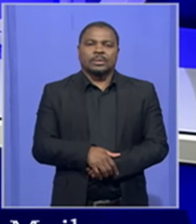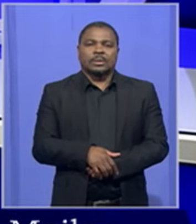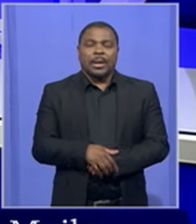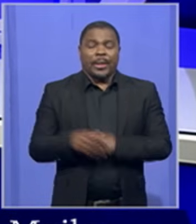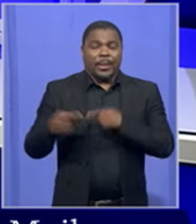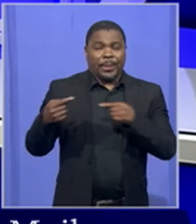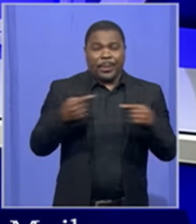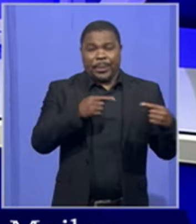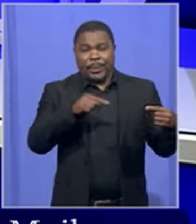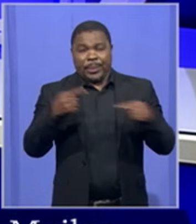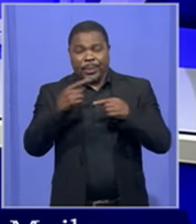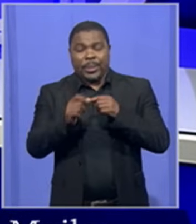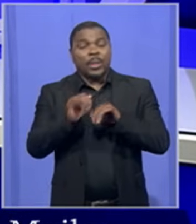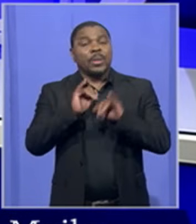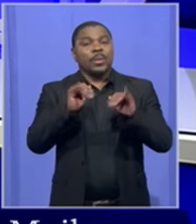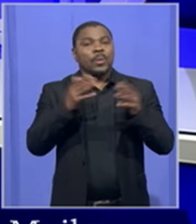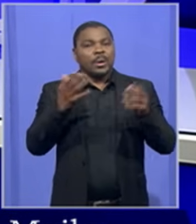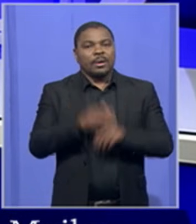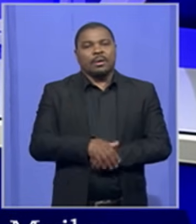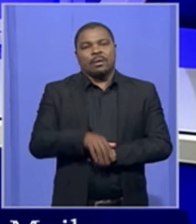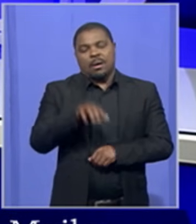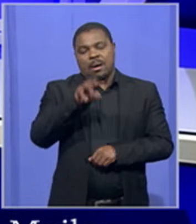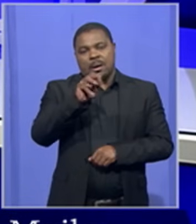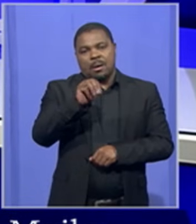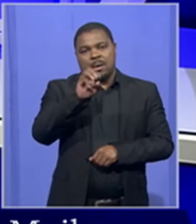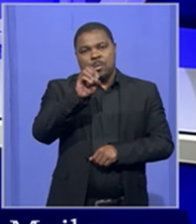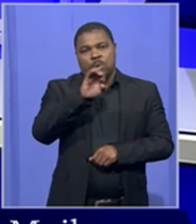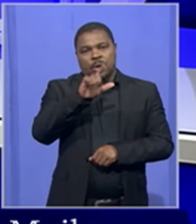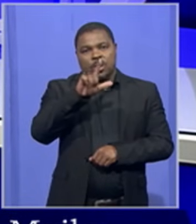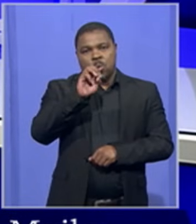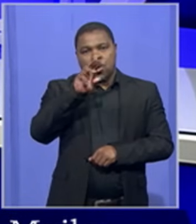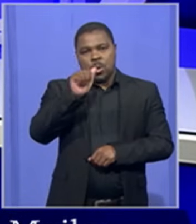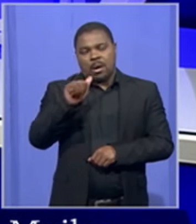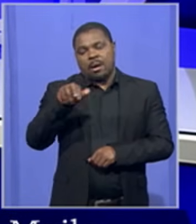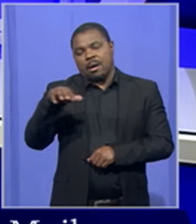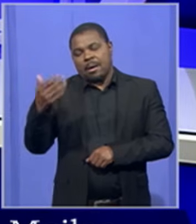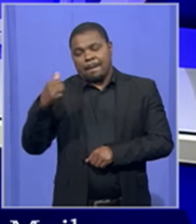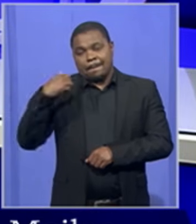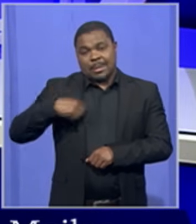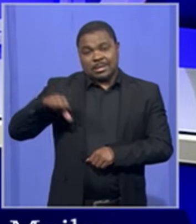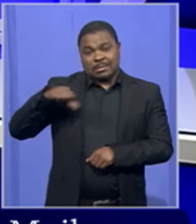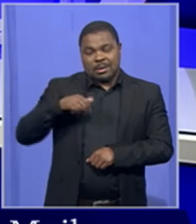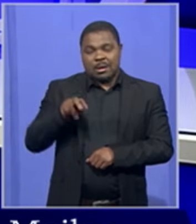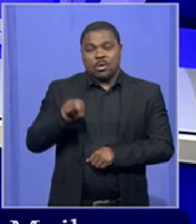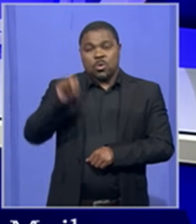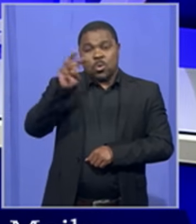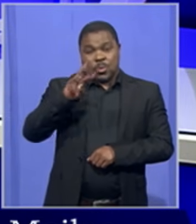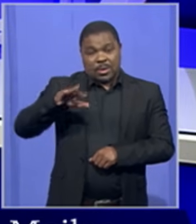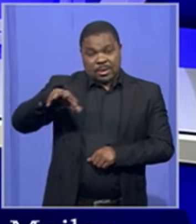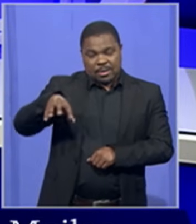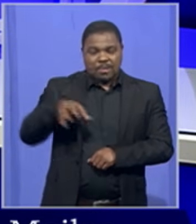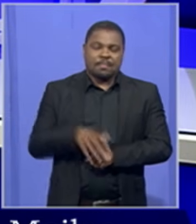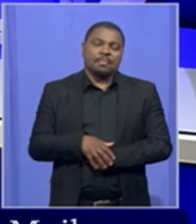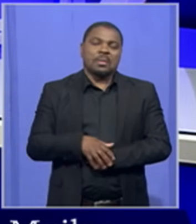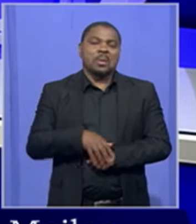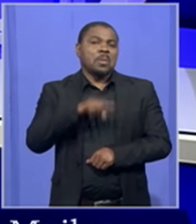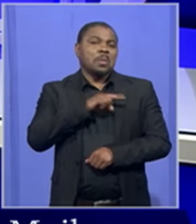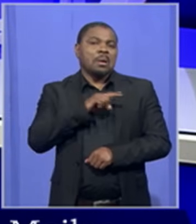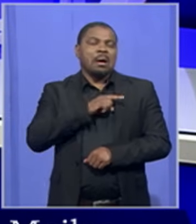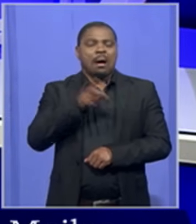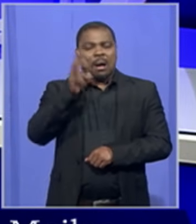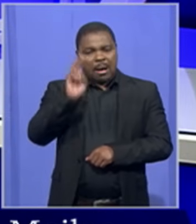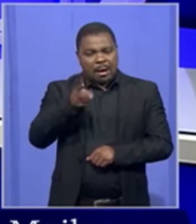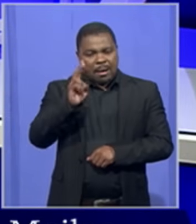Tsitsipano e ya magoletsa kwa masepaleng wa selegae wa Ramotsheremoilwa kwa Zeerust kwa North West. Seno ke morago ga gore kopano e